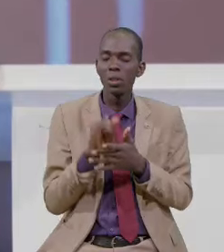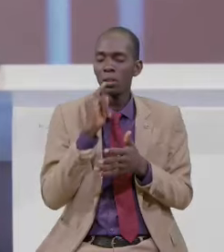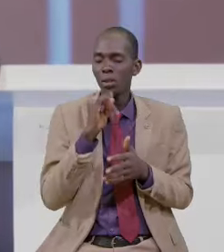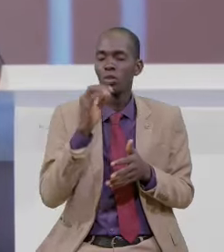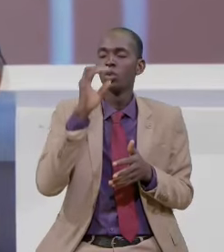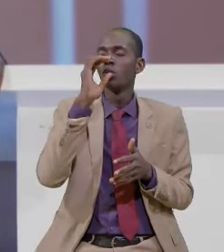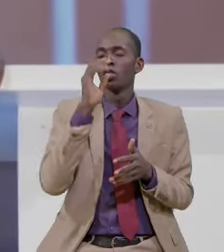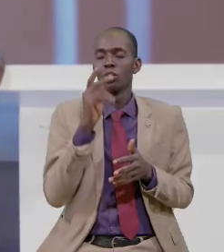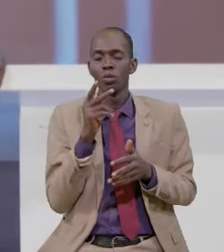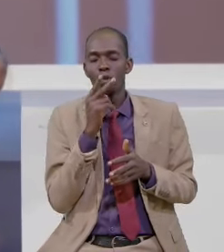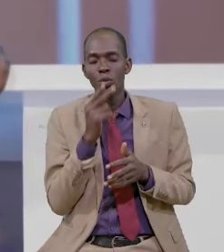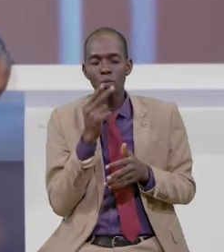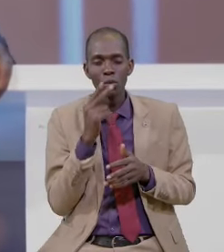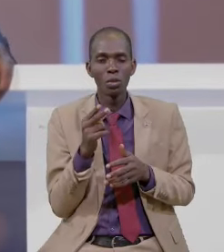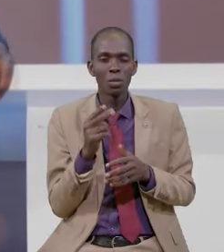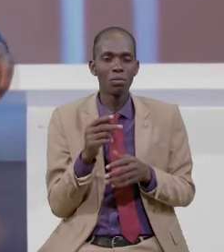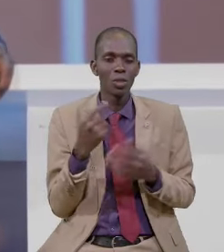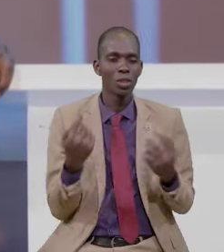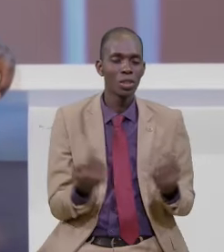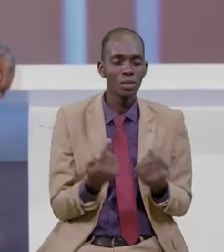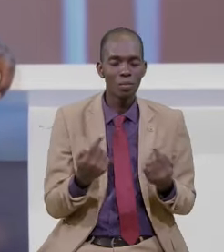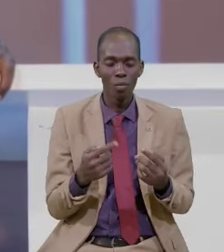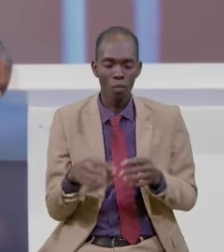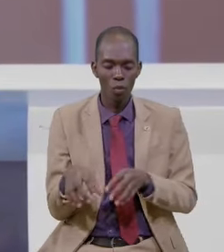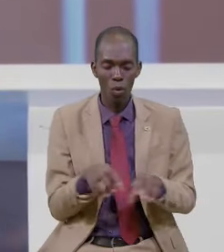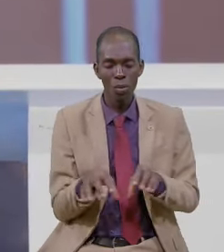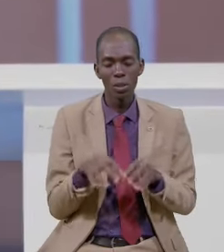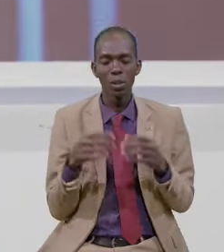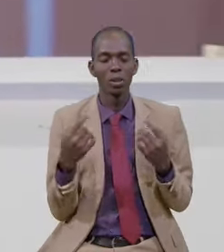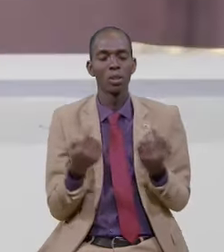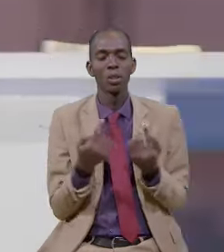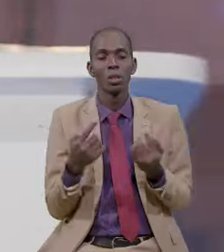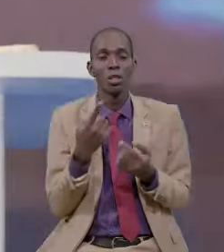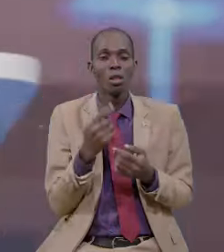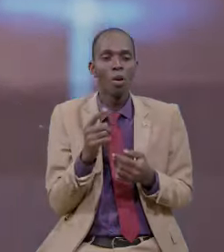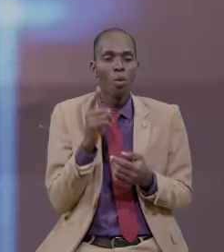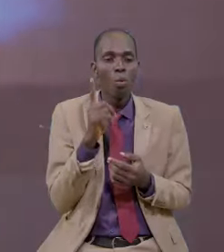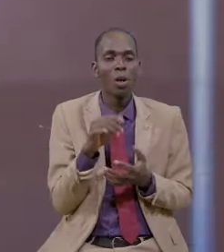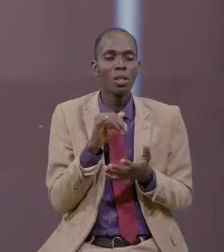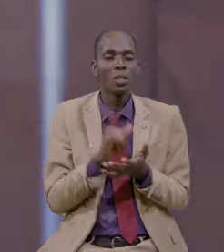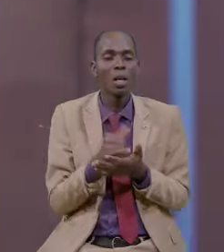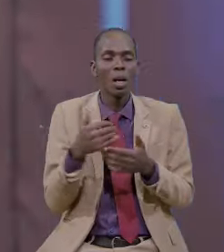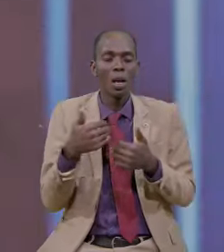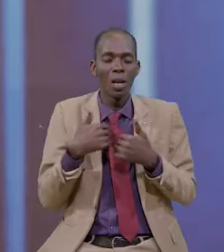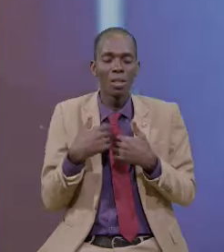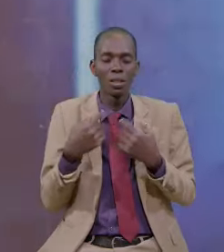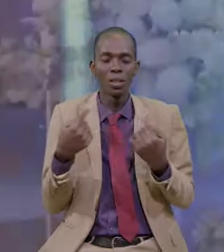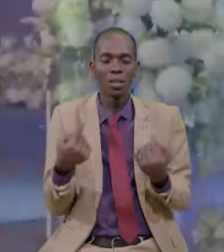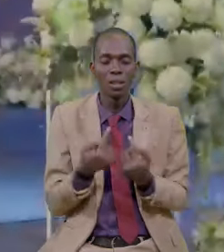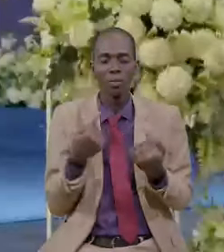smoking sin, committing sin, the one that has sin at